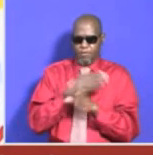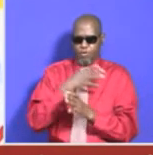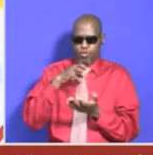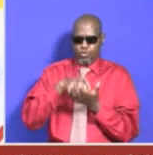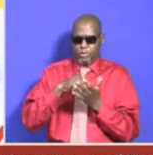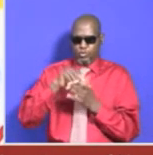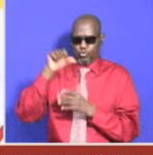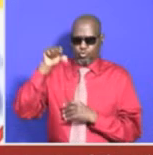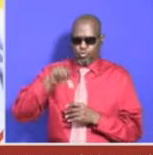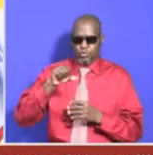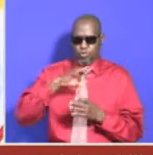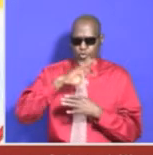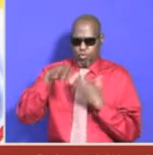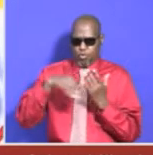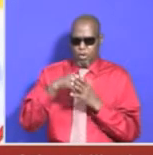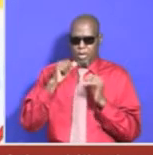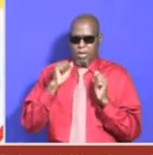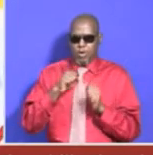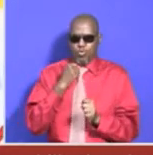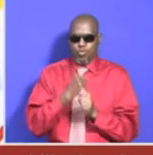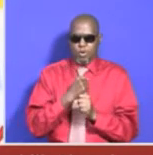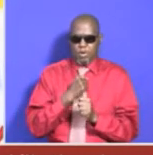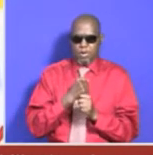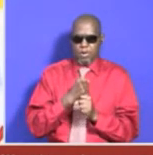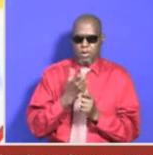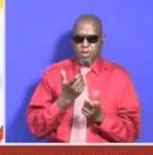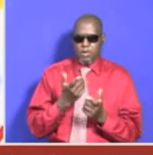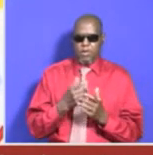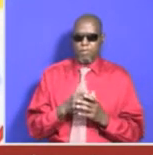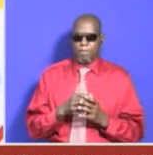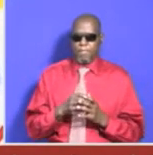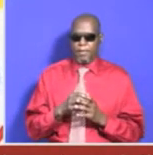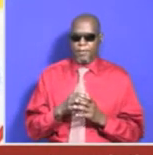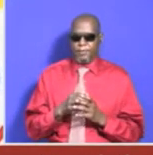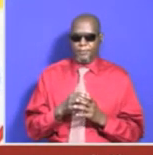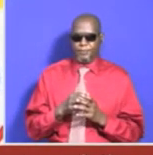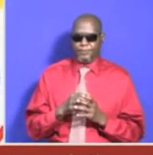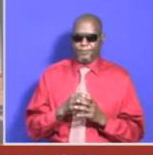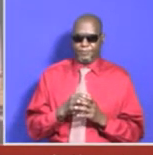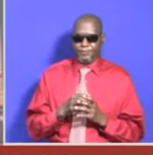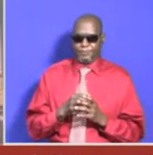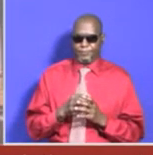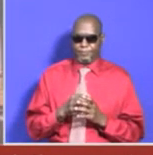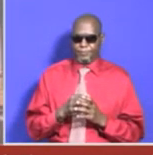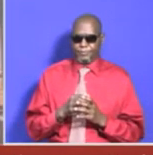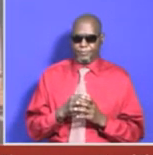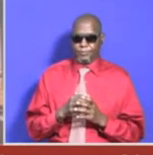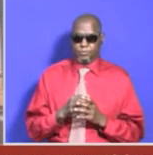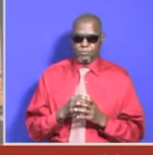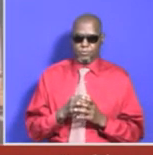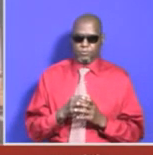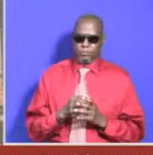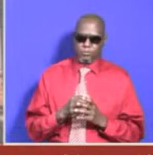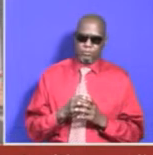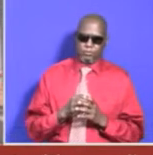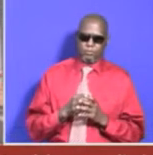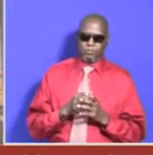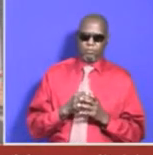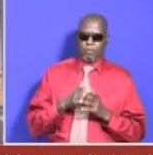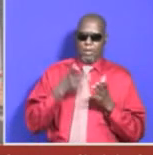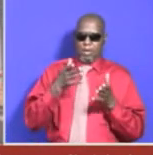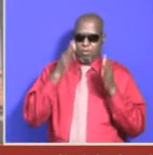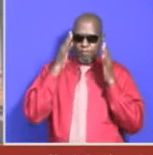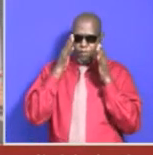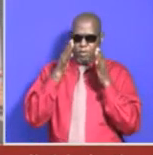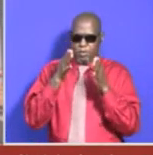so all of us can work to the end of our working life. Matters Road Safety. Now we focus on